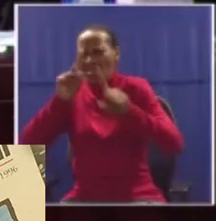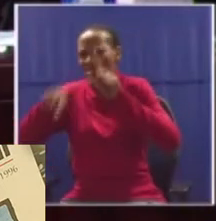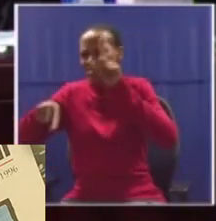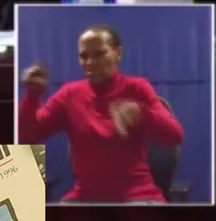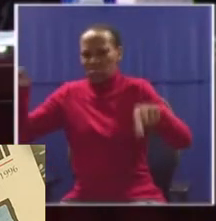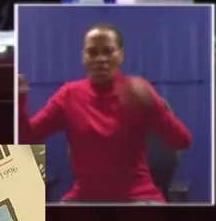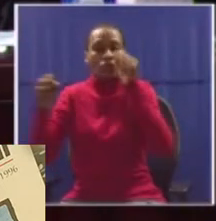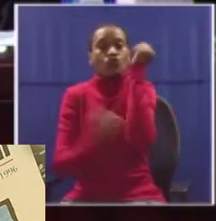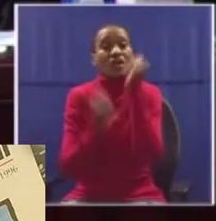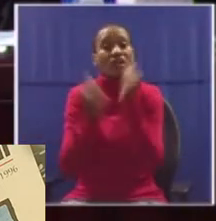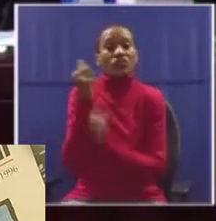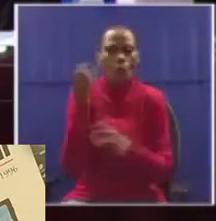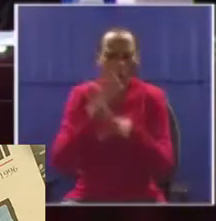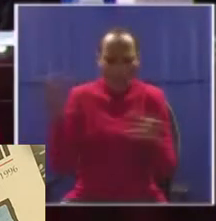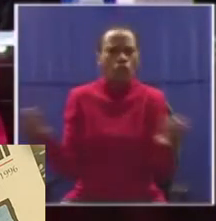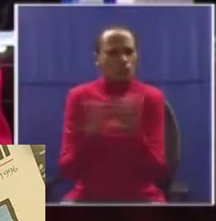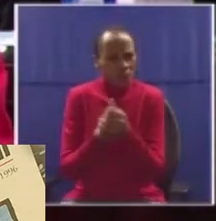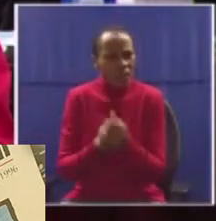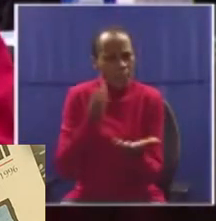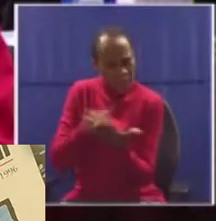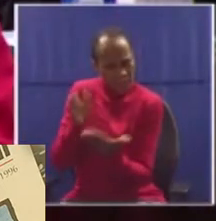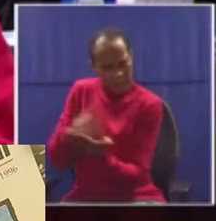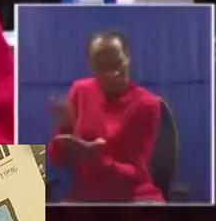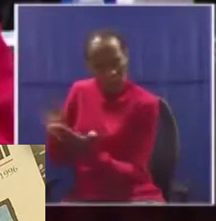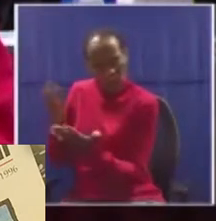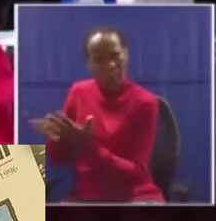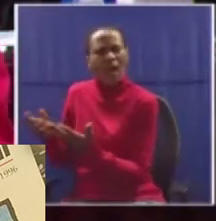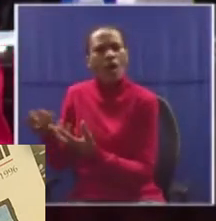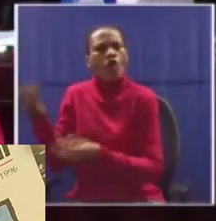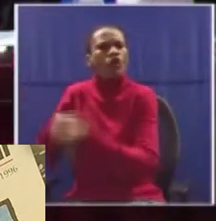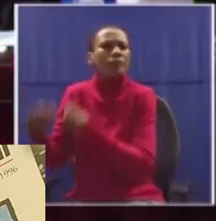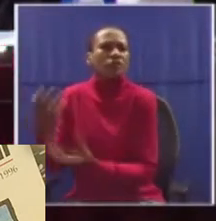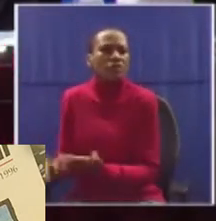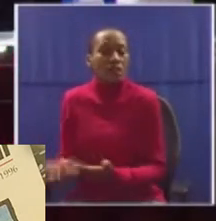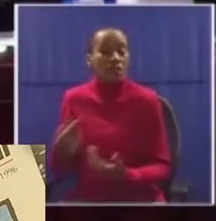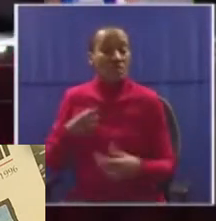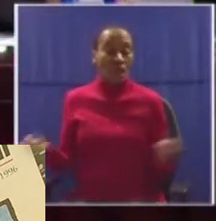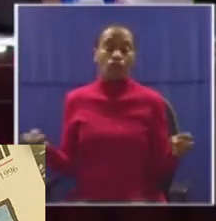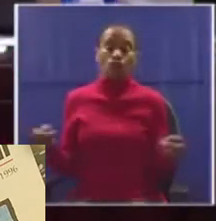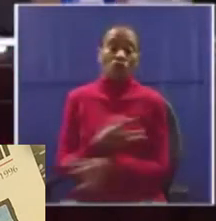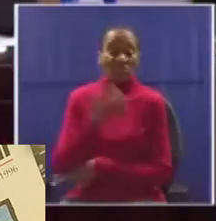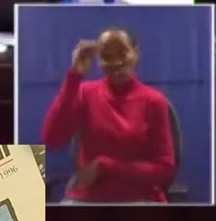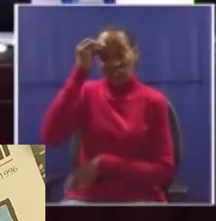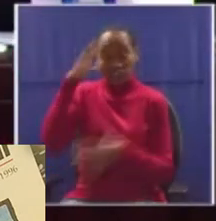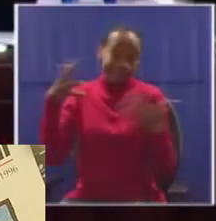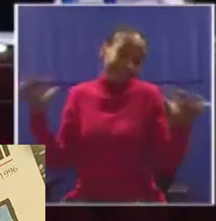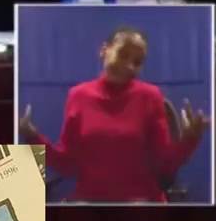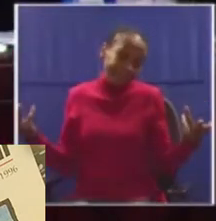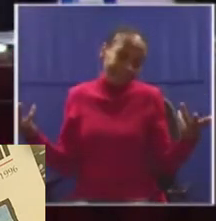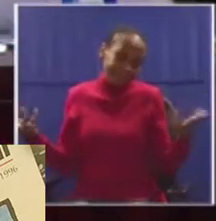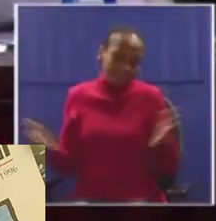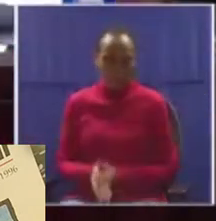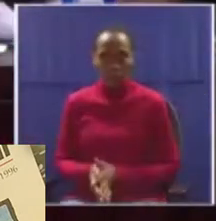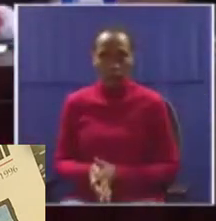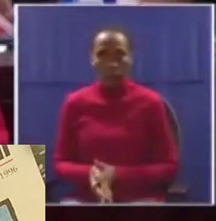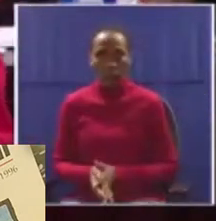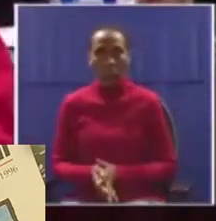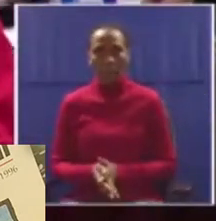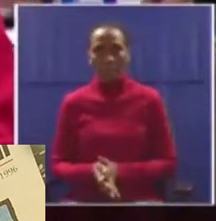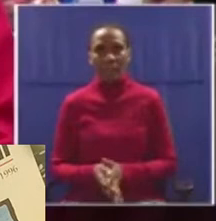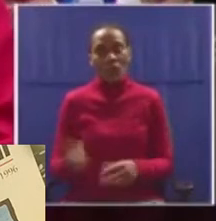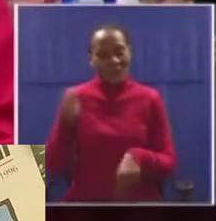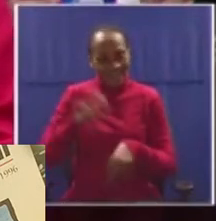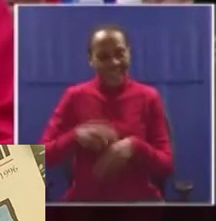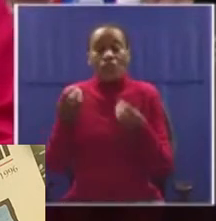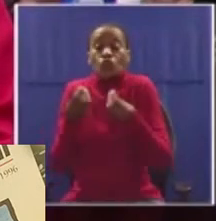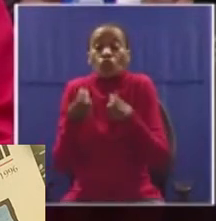coordinate the fight against illicit Financial flows but we are not shocked that there is no interest believable and practical